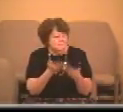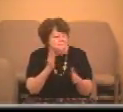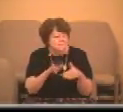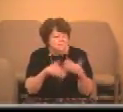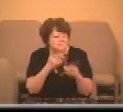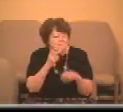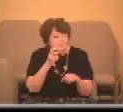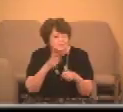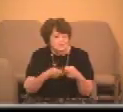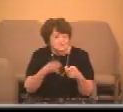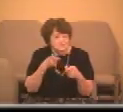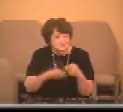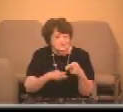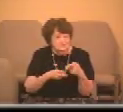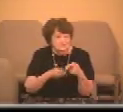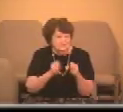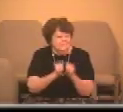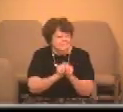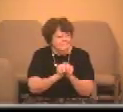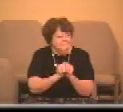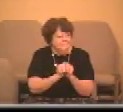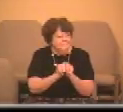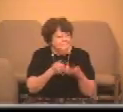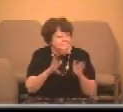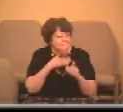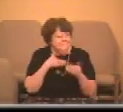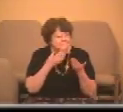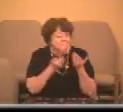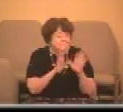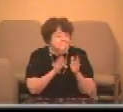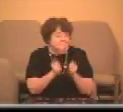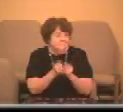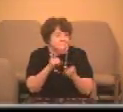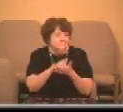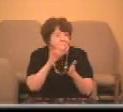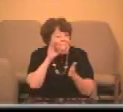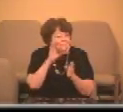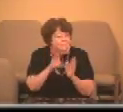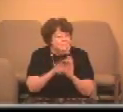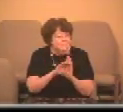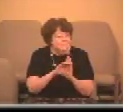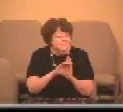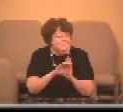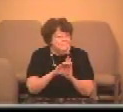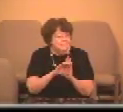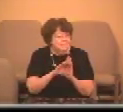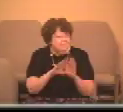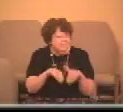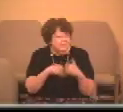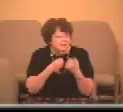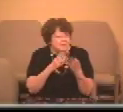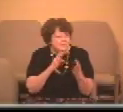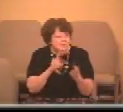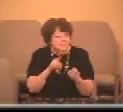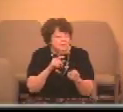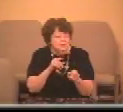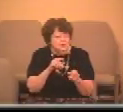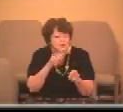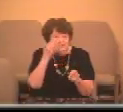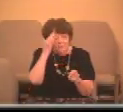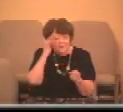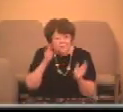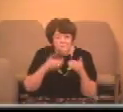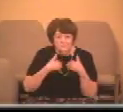it might be. So let me wrap it up with this image. How many of you think you're going to have a hot beverage sometime this next